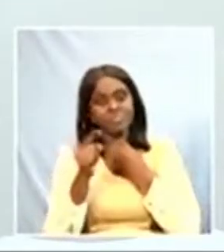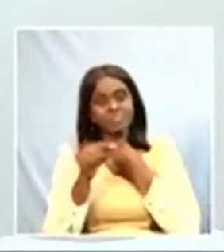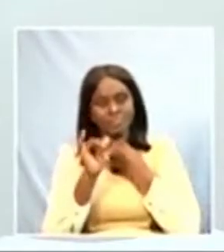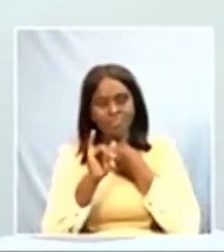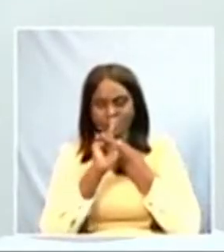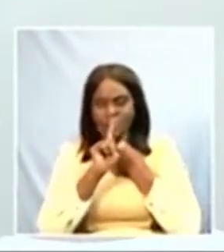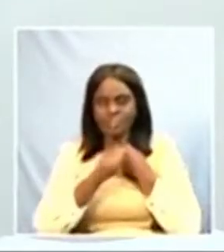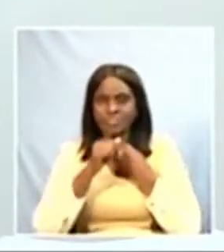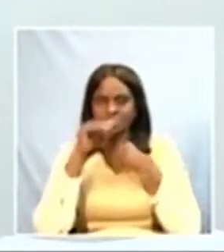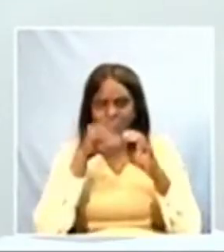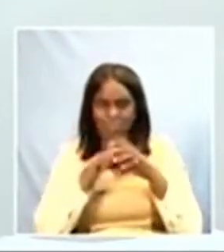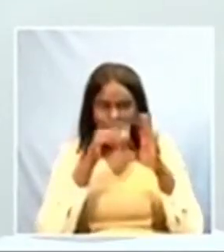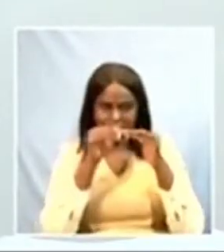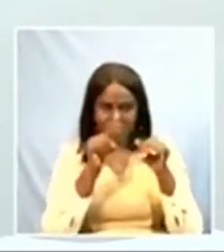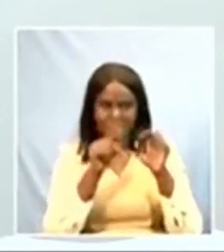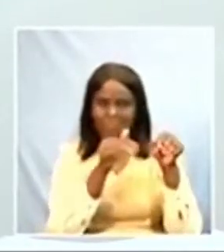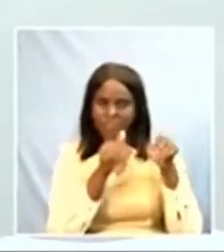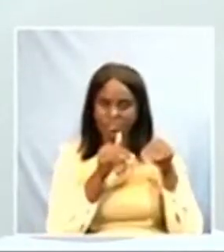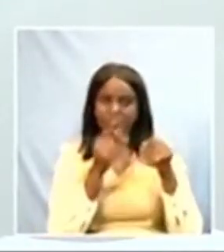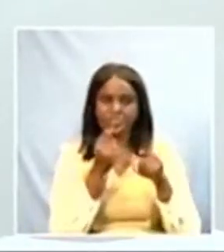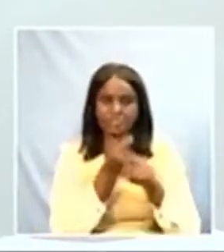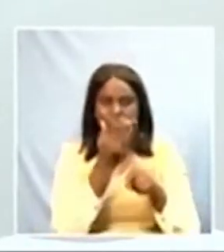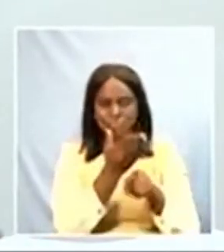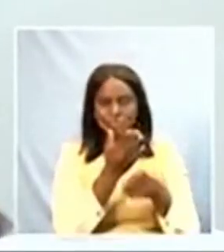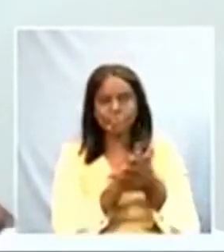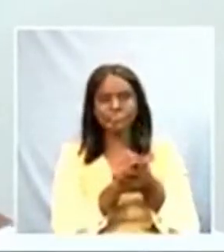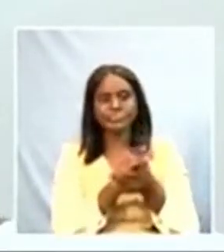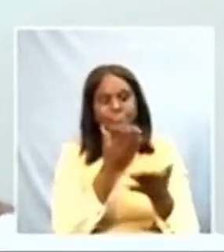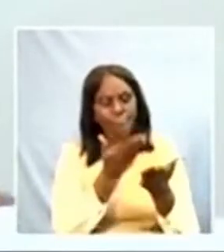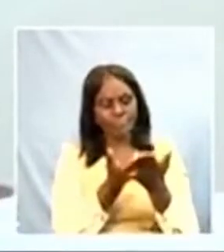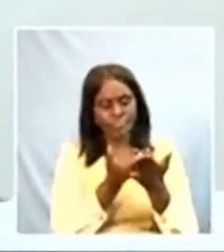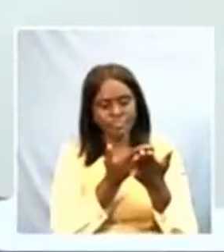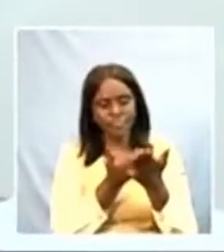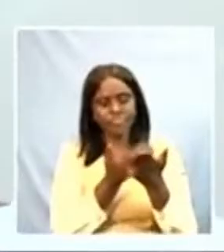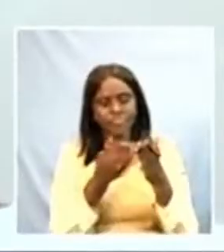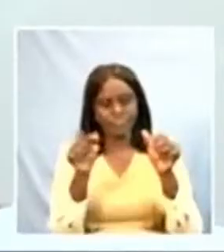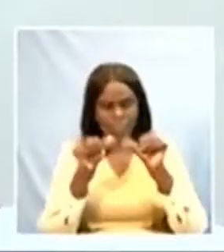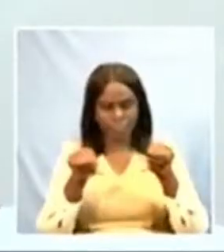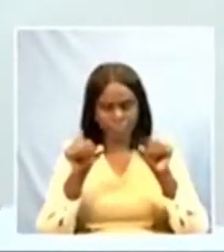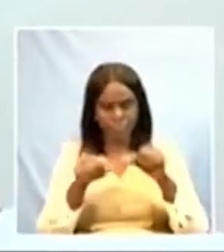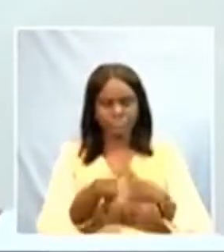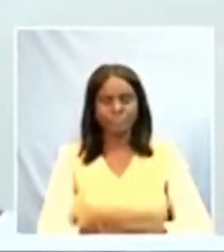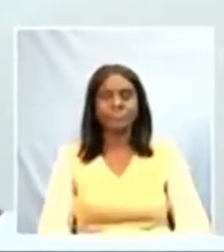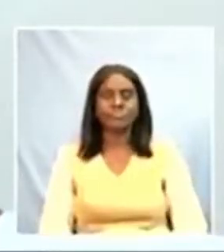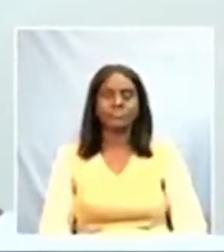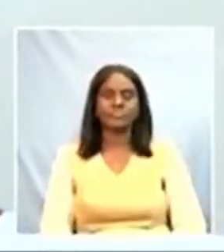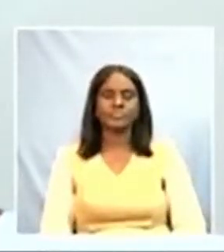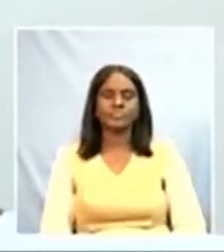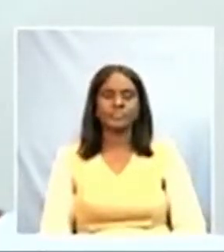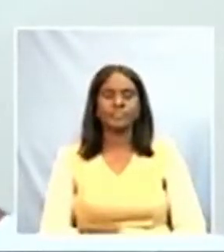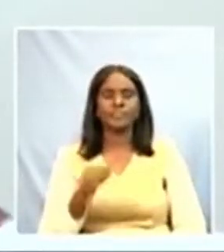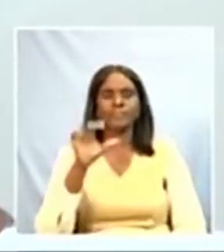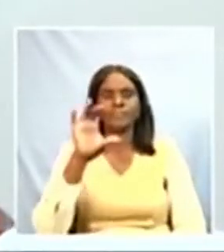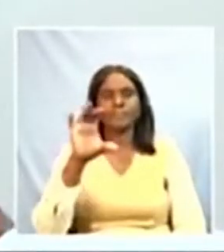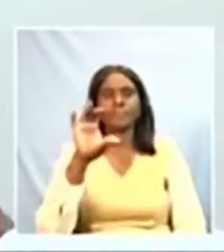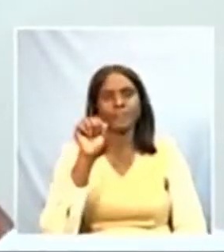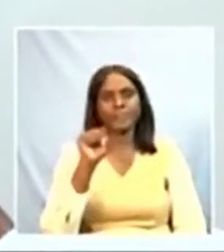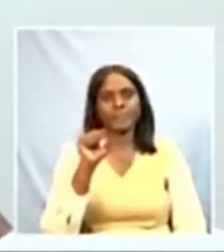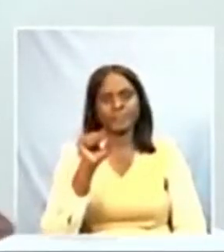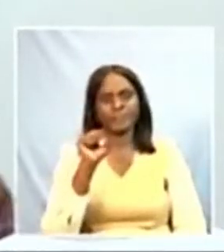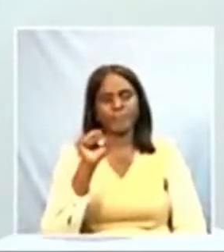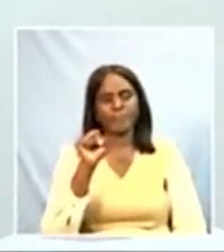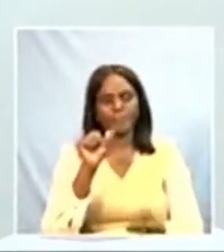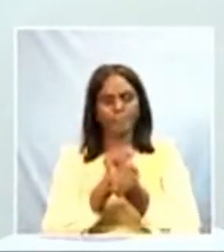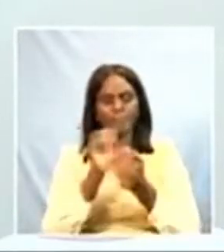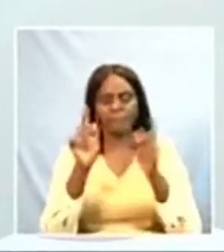our in-house issue away from this audit. Council Secretary and